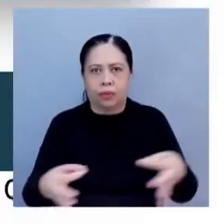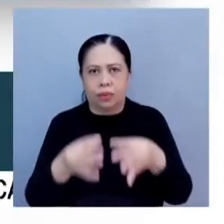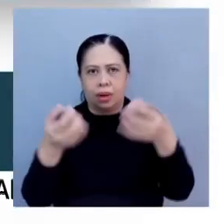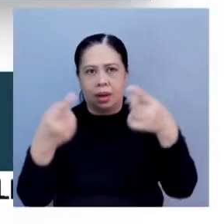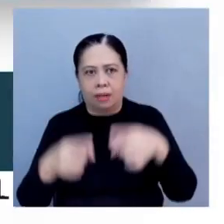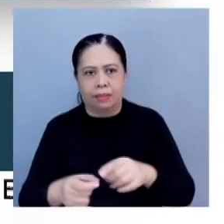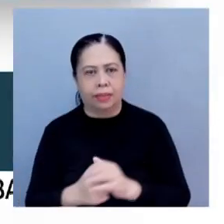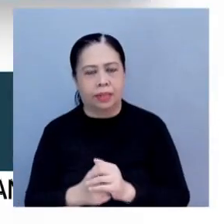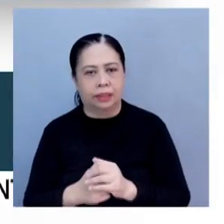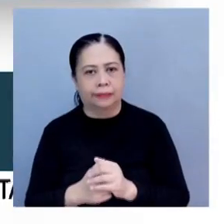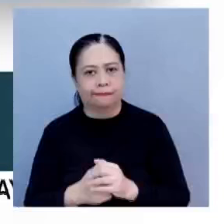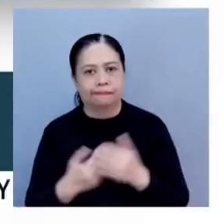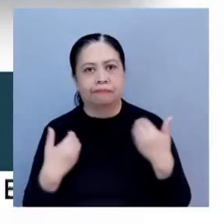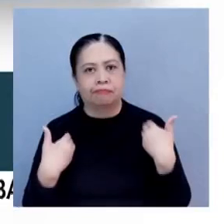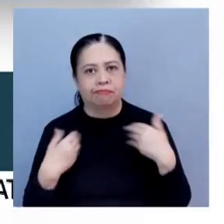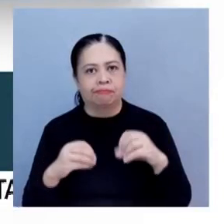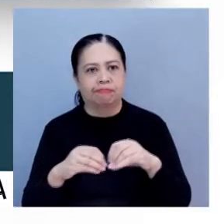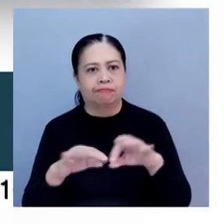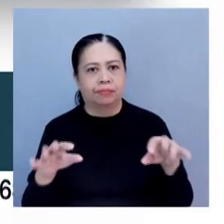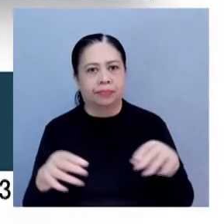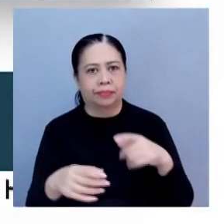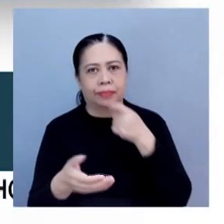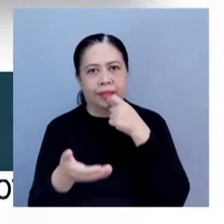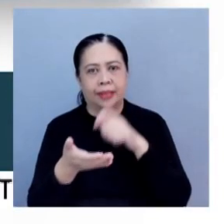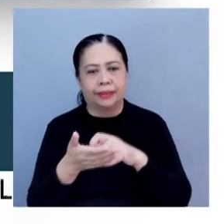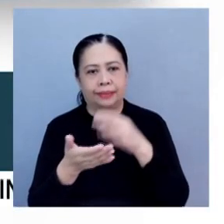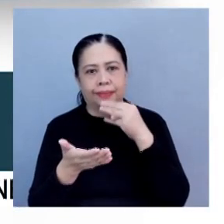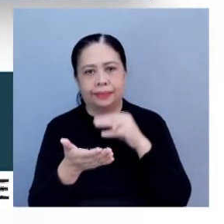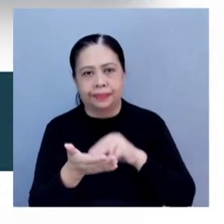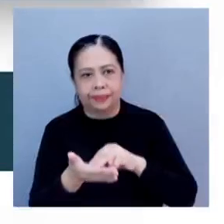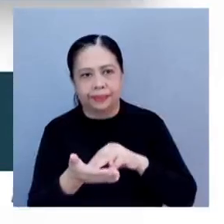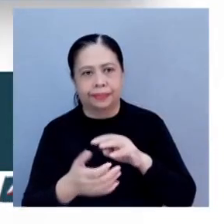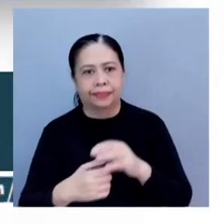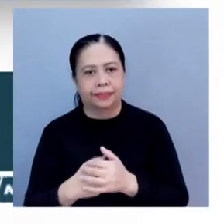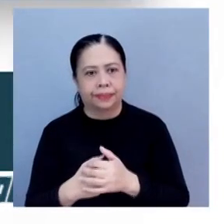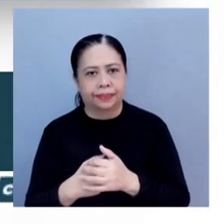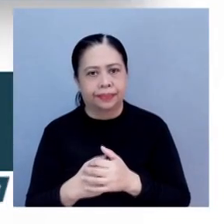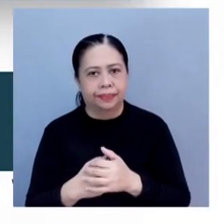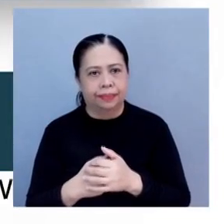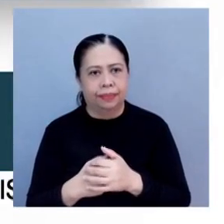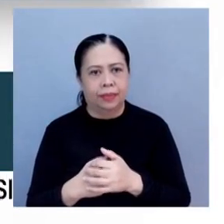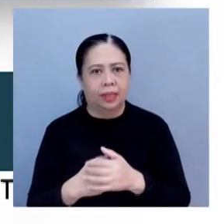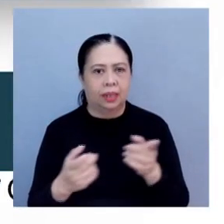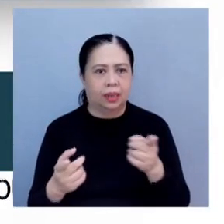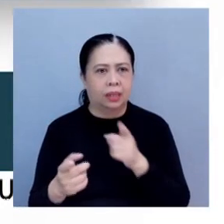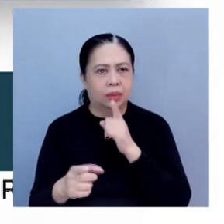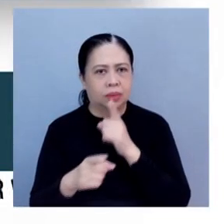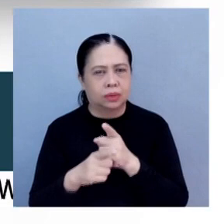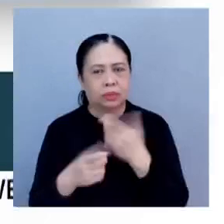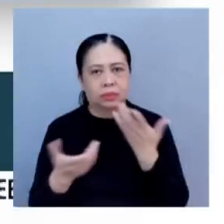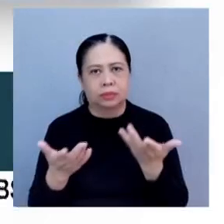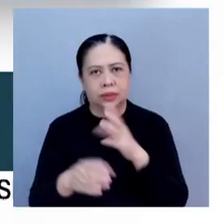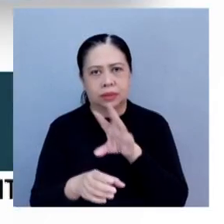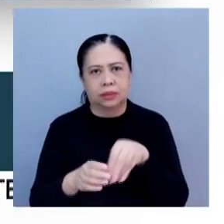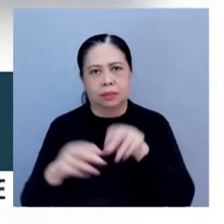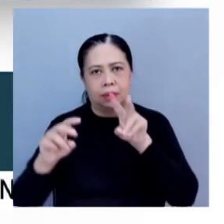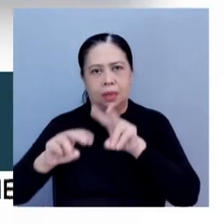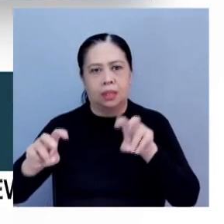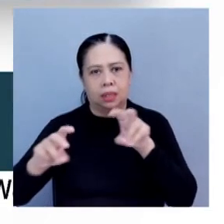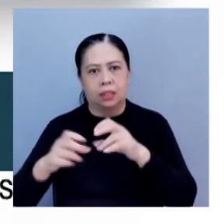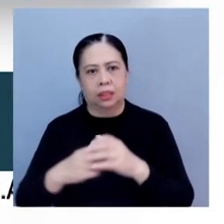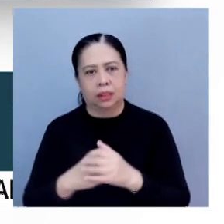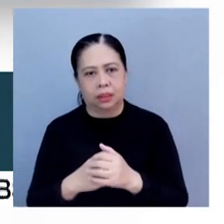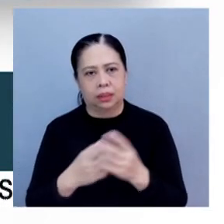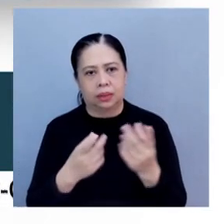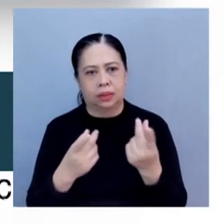pagkalat po ng sinasabing text messages, ito po ay, I'm sure this will be covered by the investigation that is being conducted